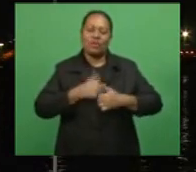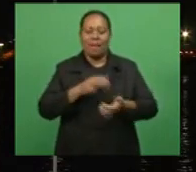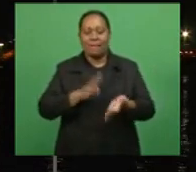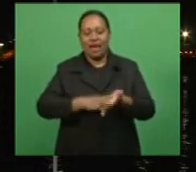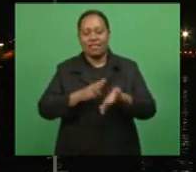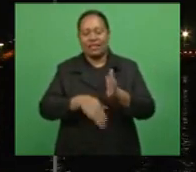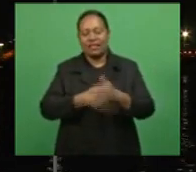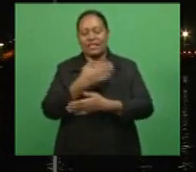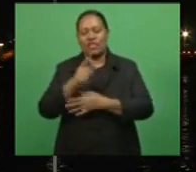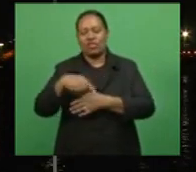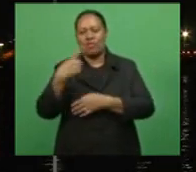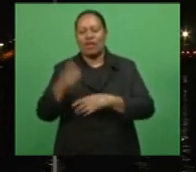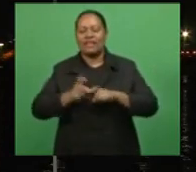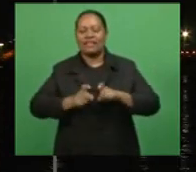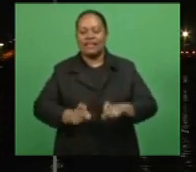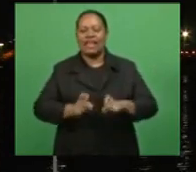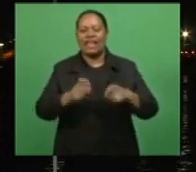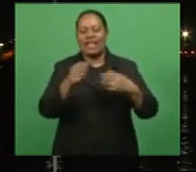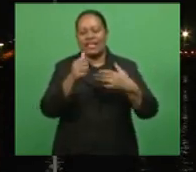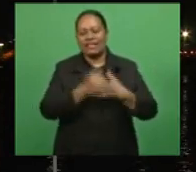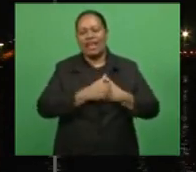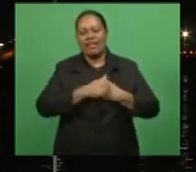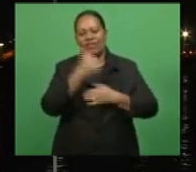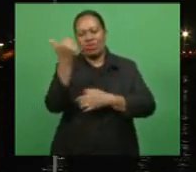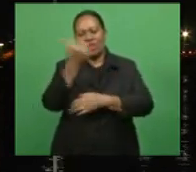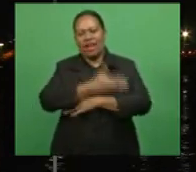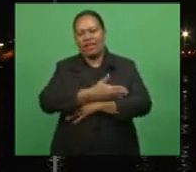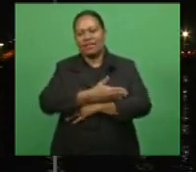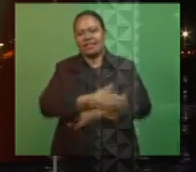tomorrow. Until then, stay safe. Good night.